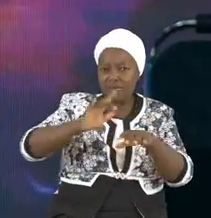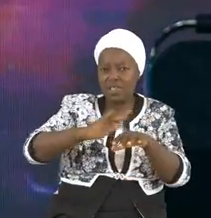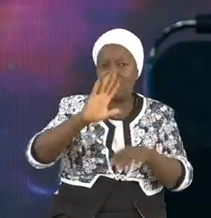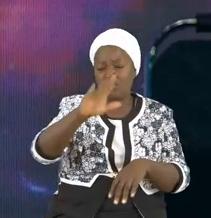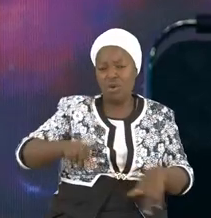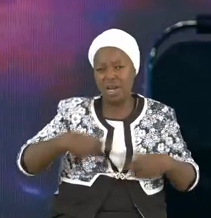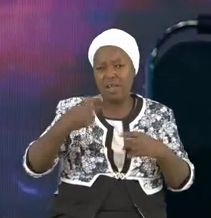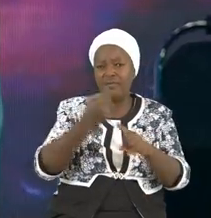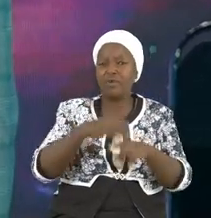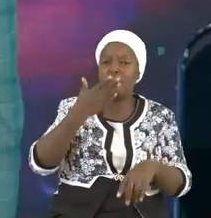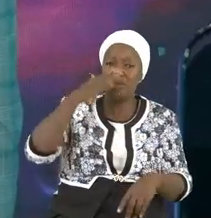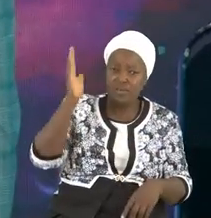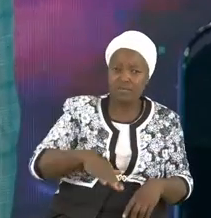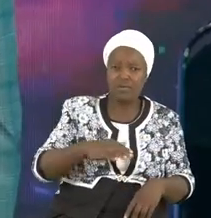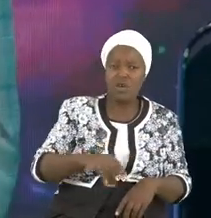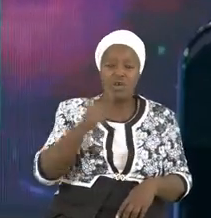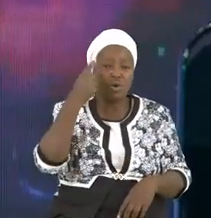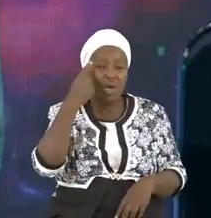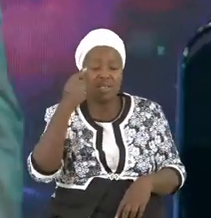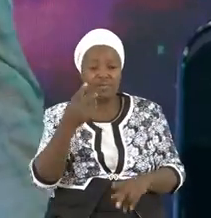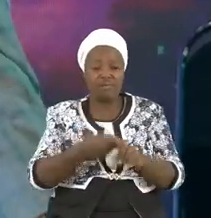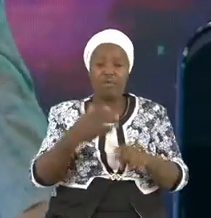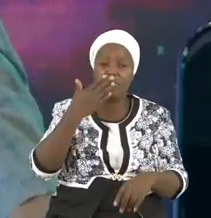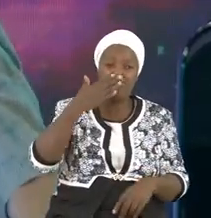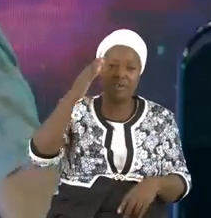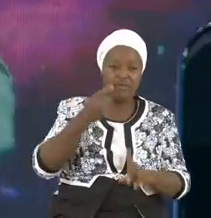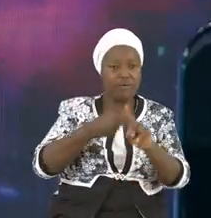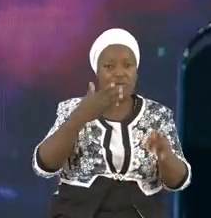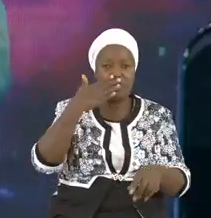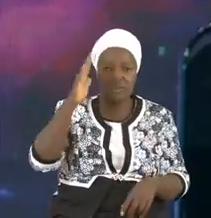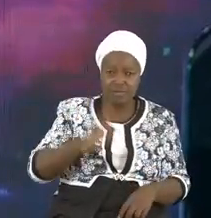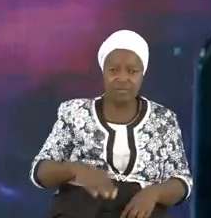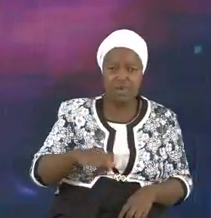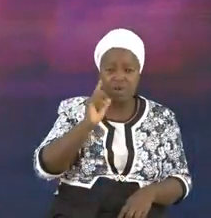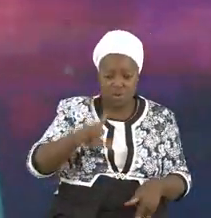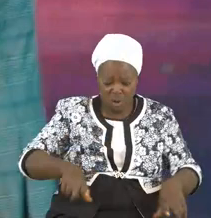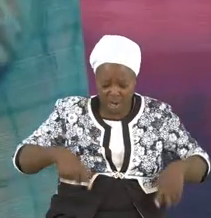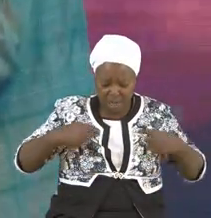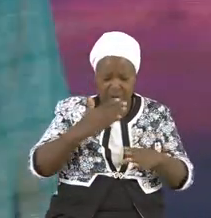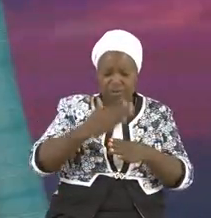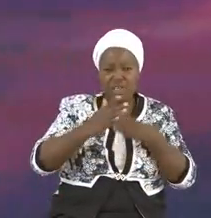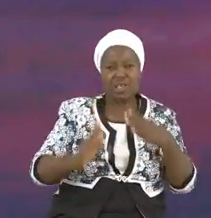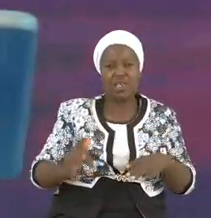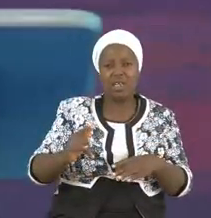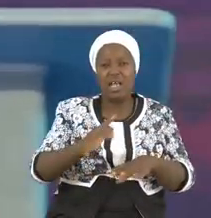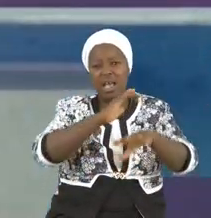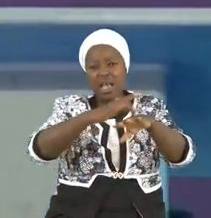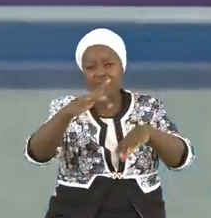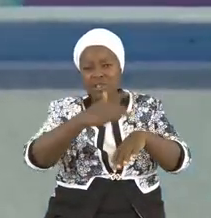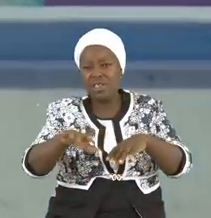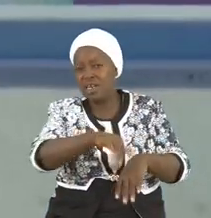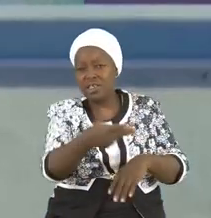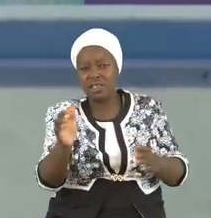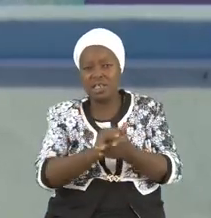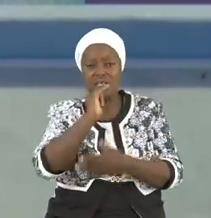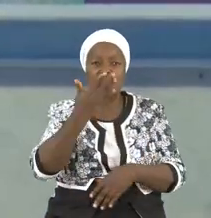from evil, your hands from evil, your life completely. Anything that is evil,